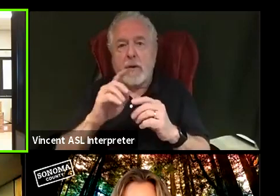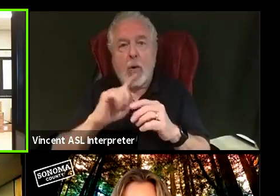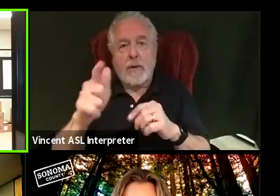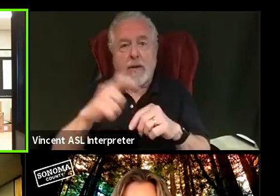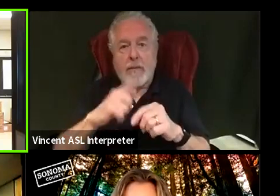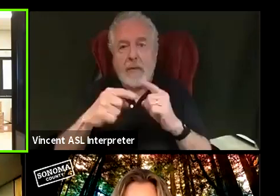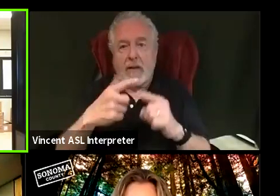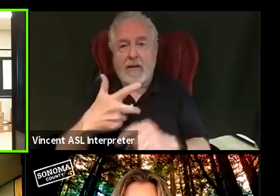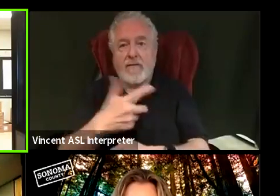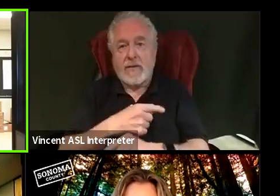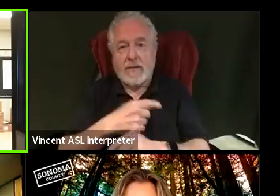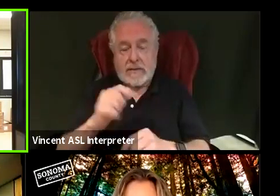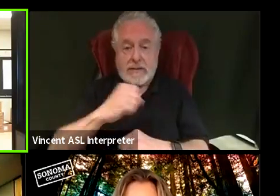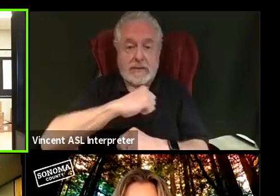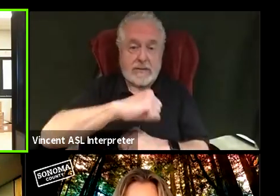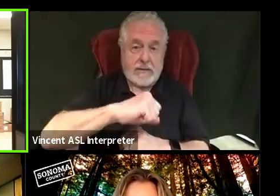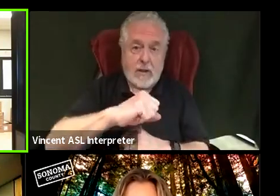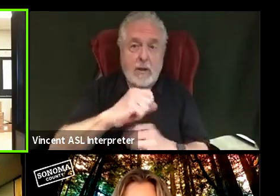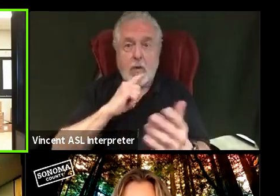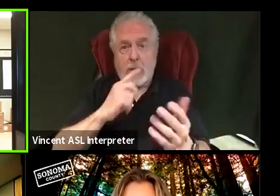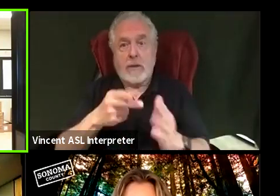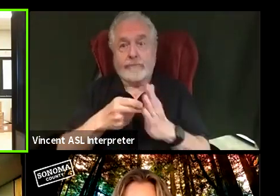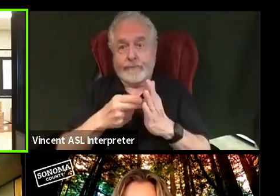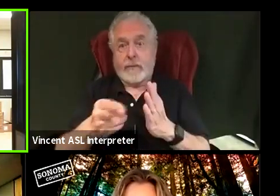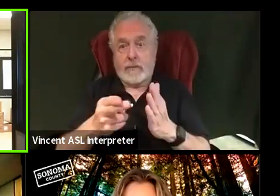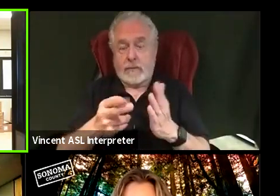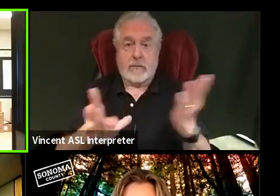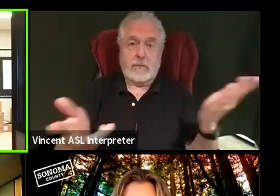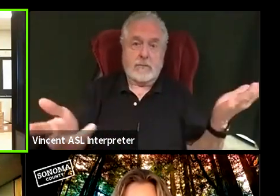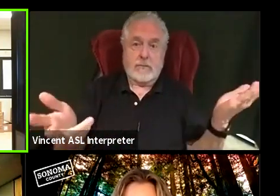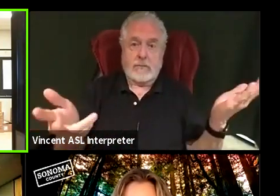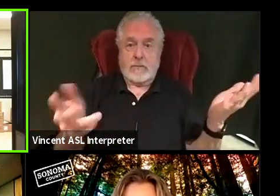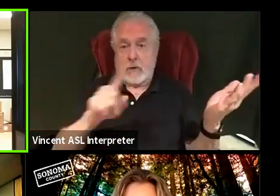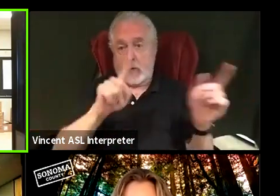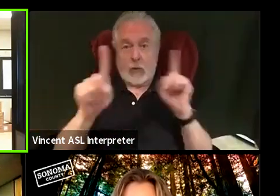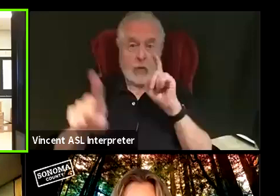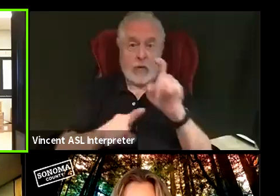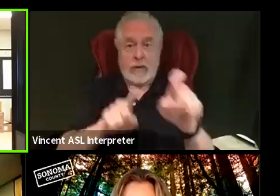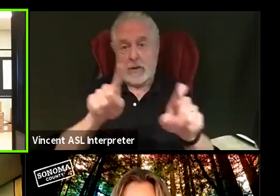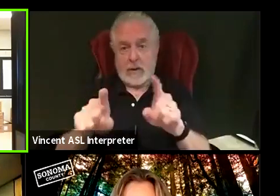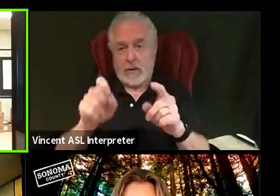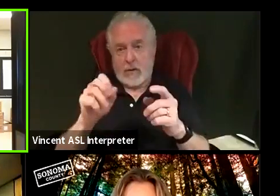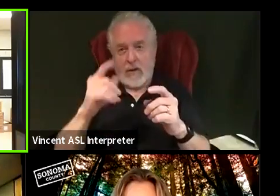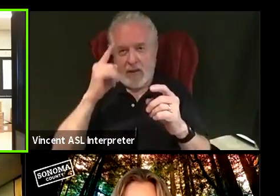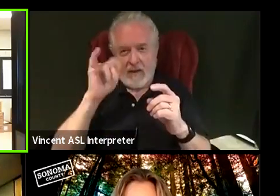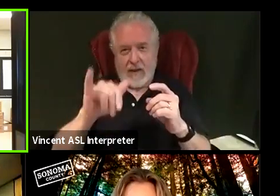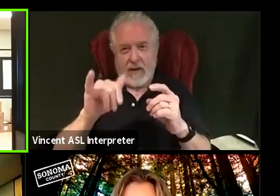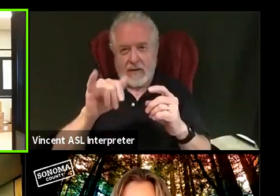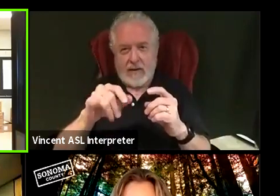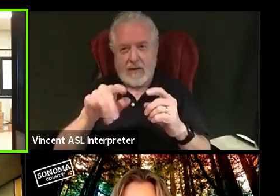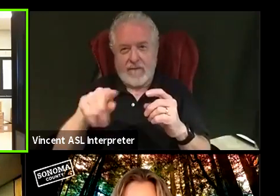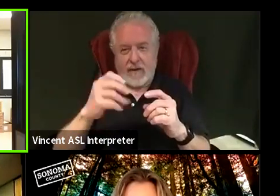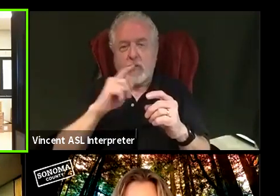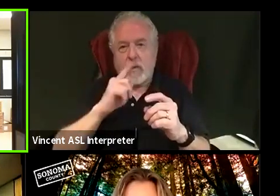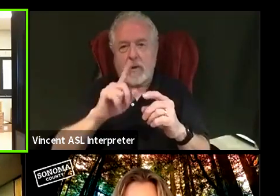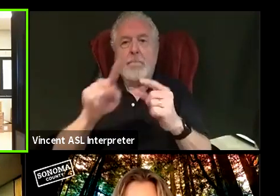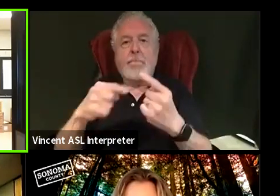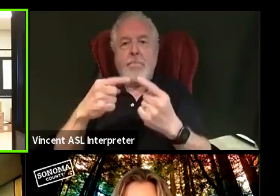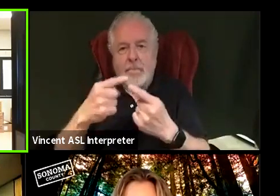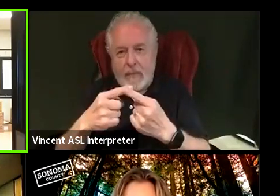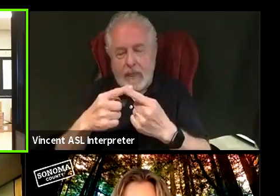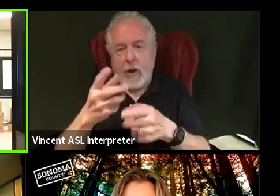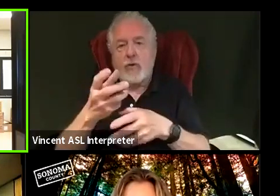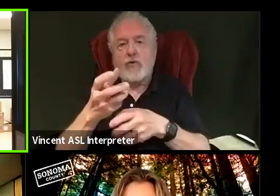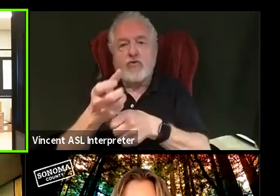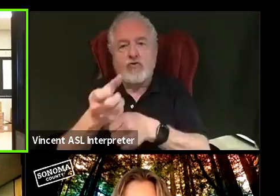time about vaccine hesitancy, and they had real, honest, vulnerable questions to ask. And so I think this phase really is about